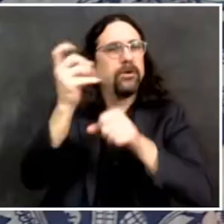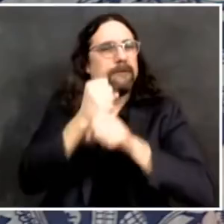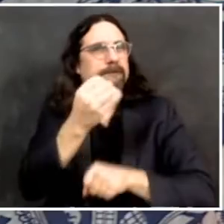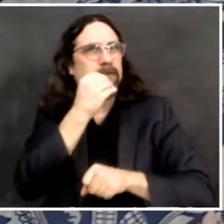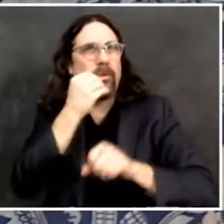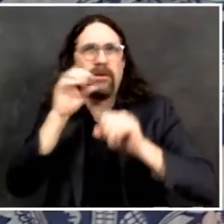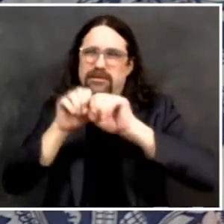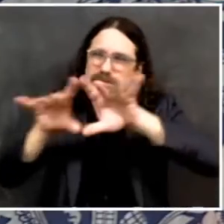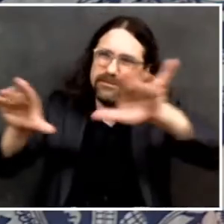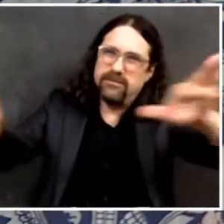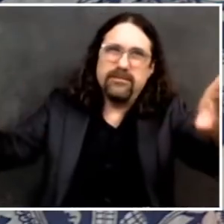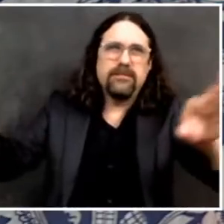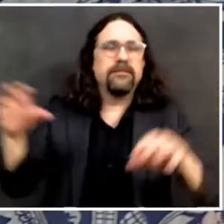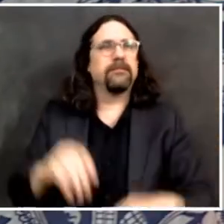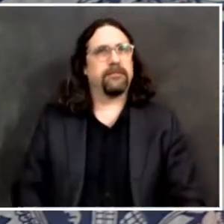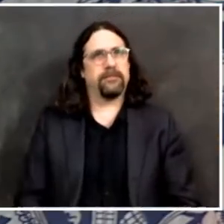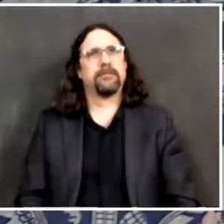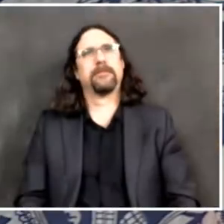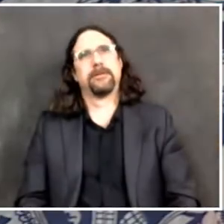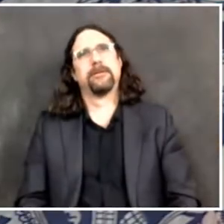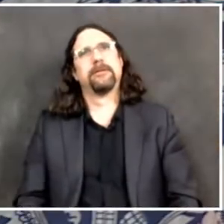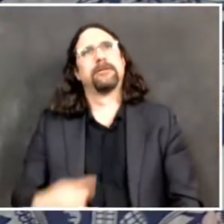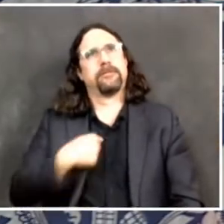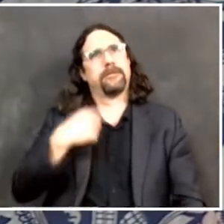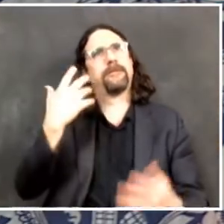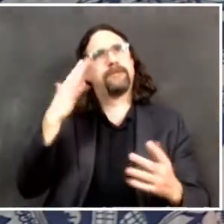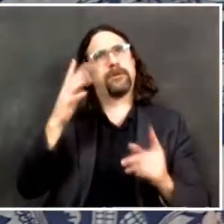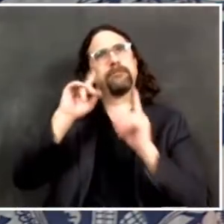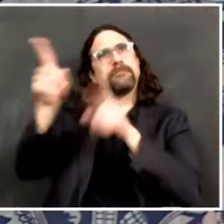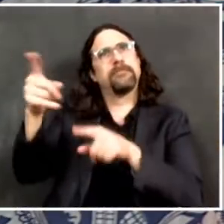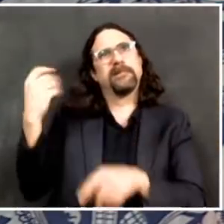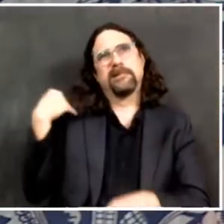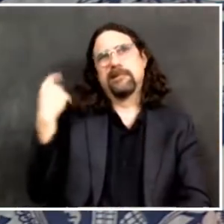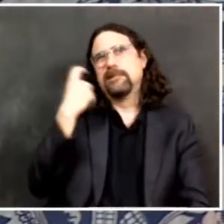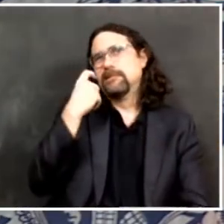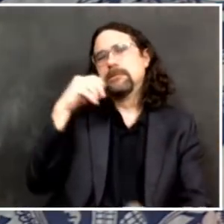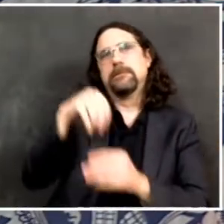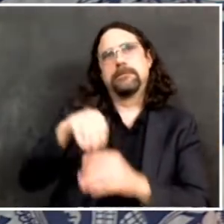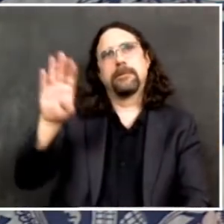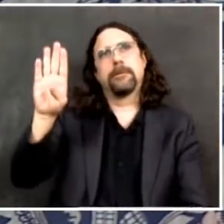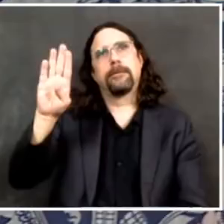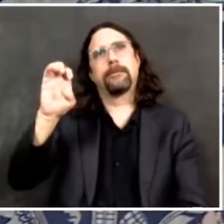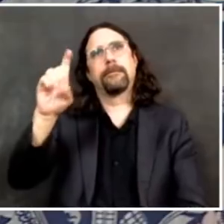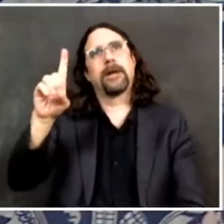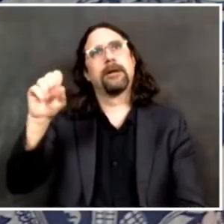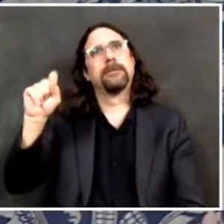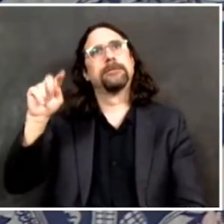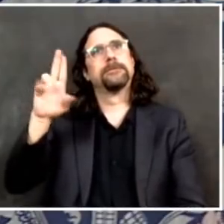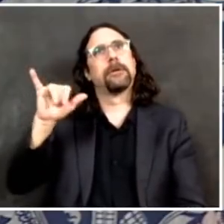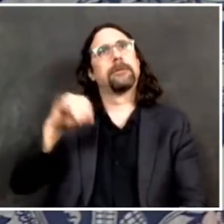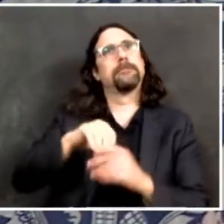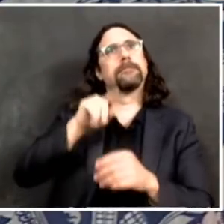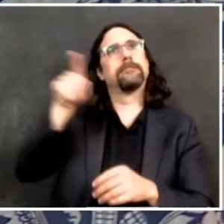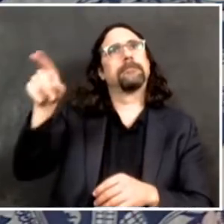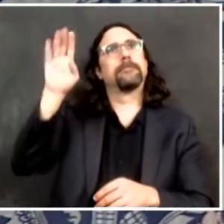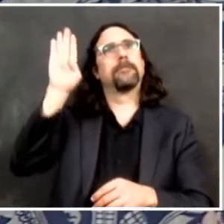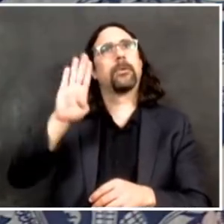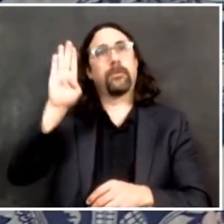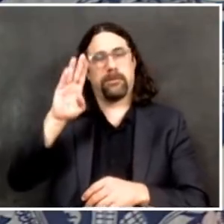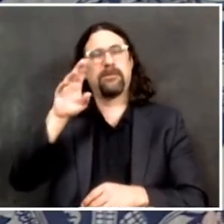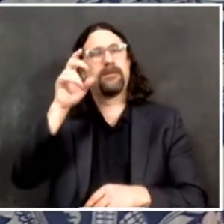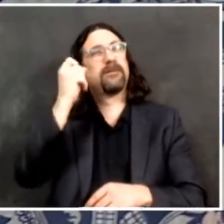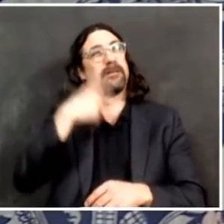this challenge is literally in every neighborhood. Because if you have no money, how do you get food? And we know that the